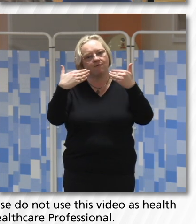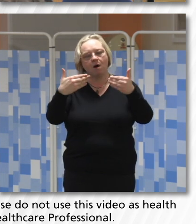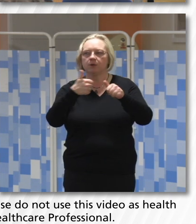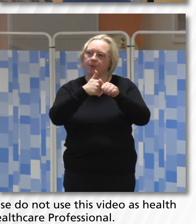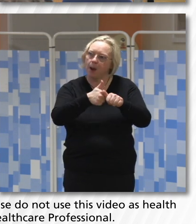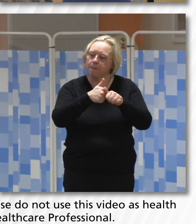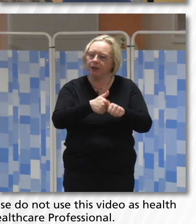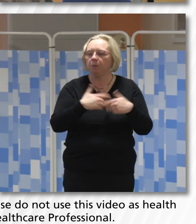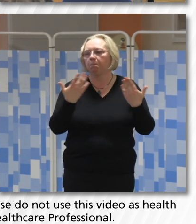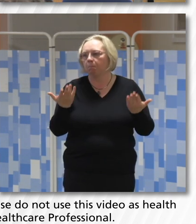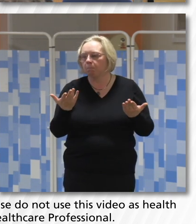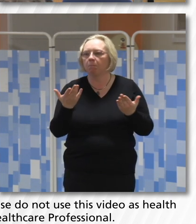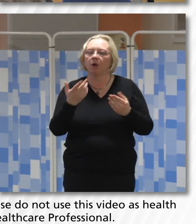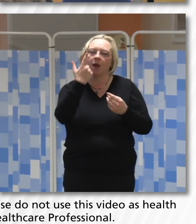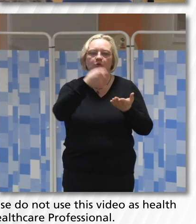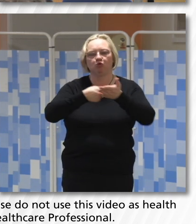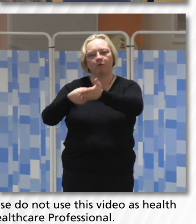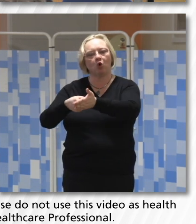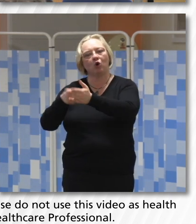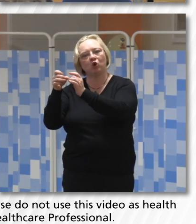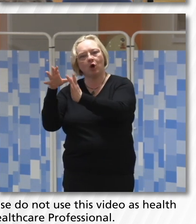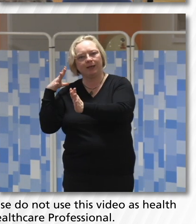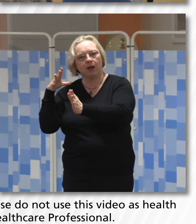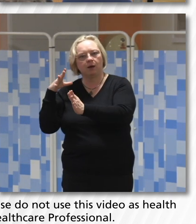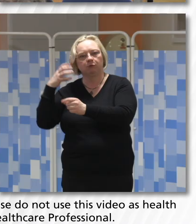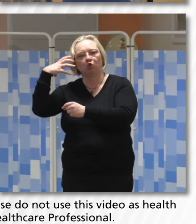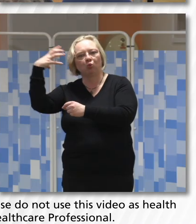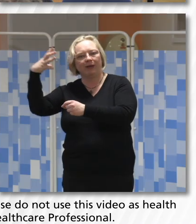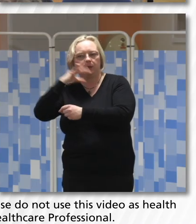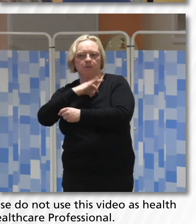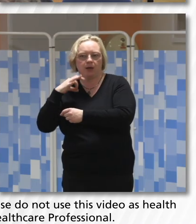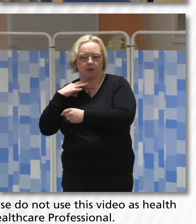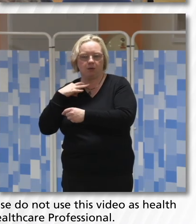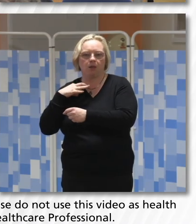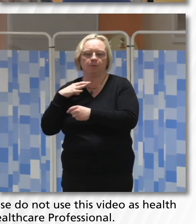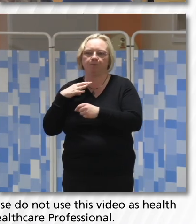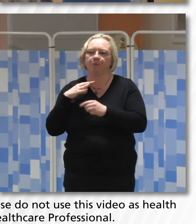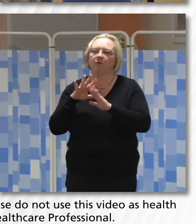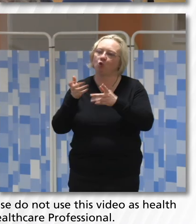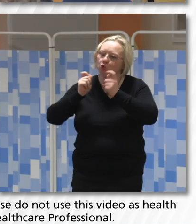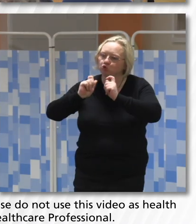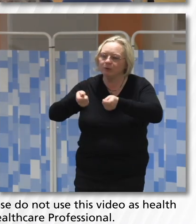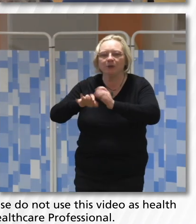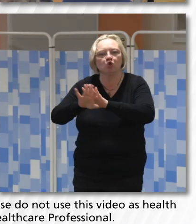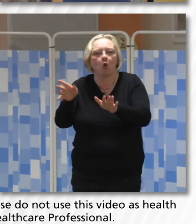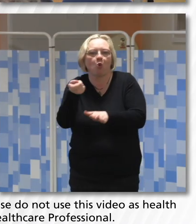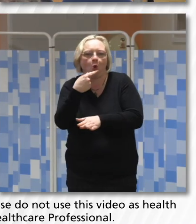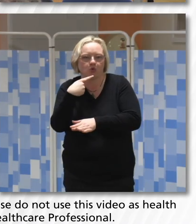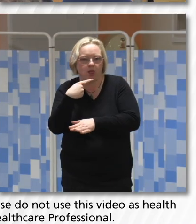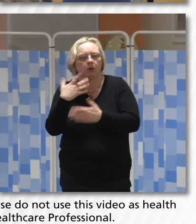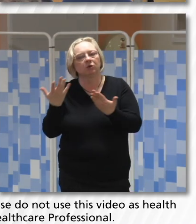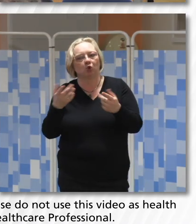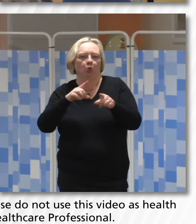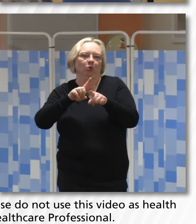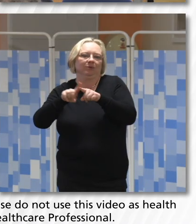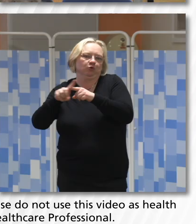to Nottingham, to Queen's Medical for non-oral Parkinson's treatment. And we've been